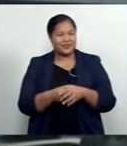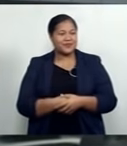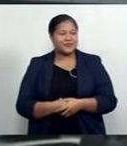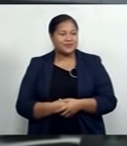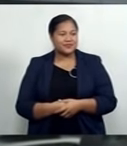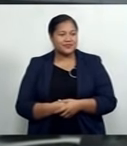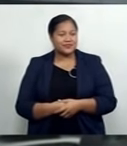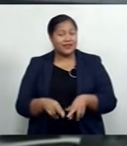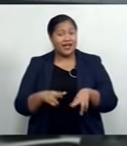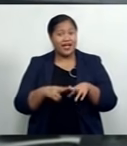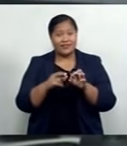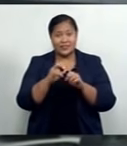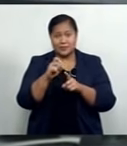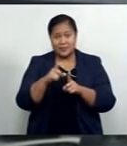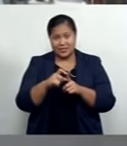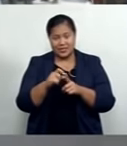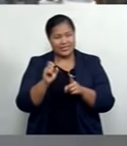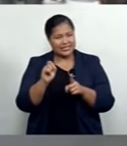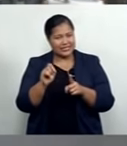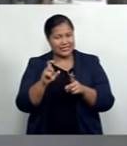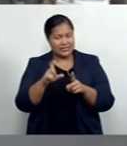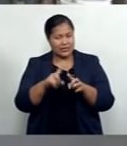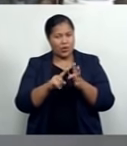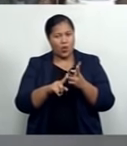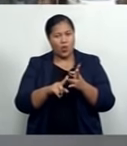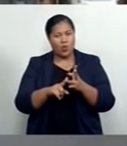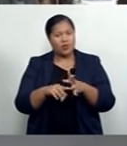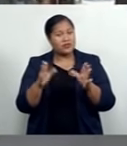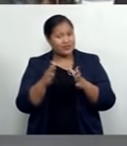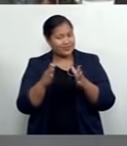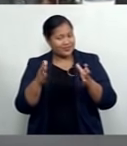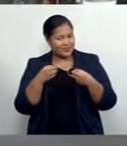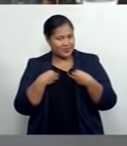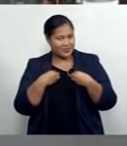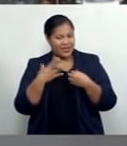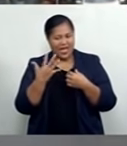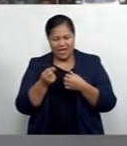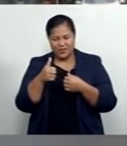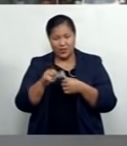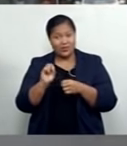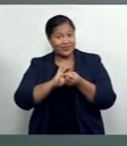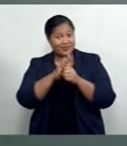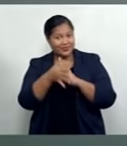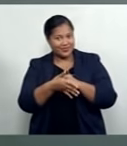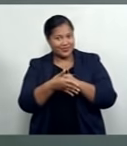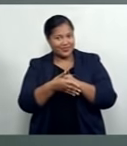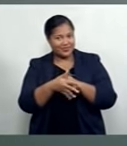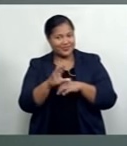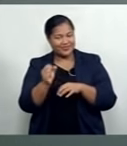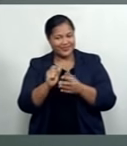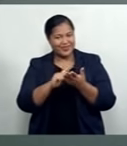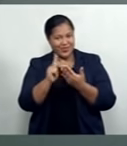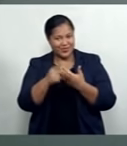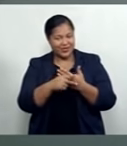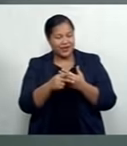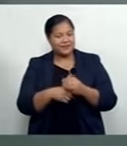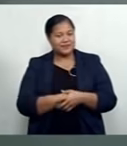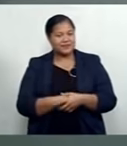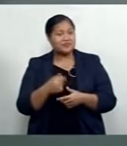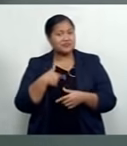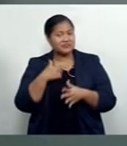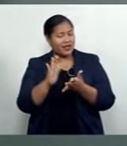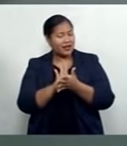The FDB Chief Executive says the MSMEs are taking advantage of the COVID-19 guarantee scheme. I'm happy to say